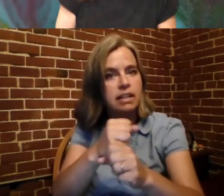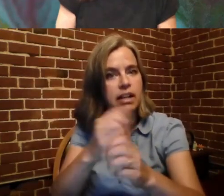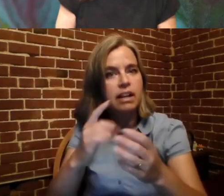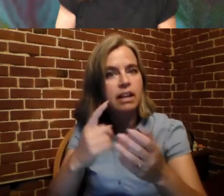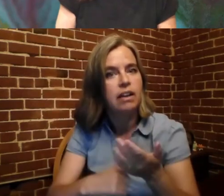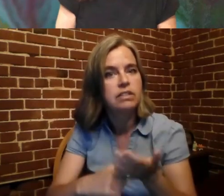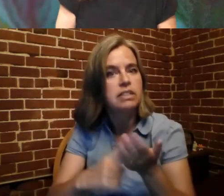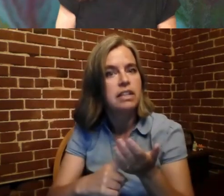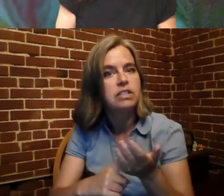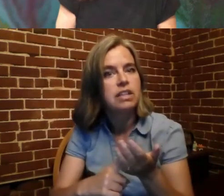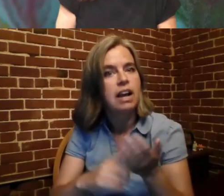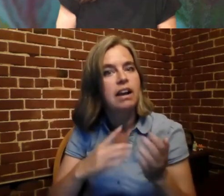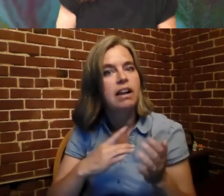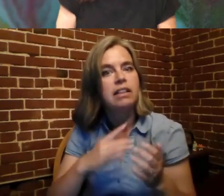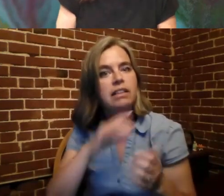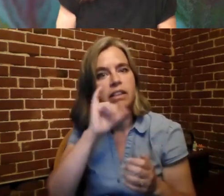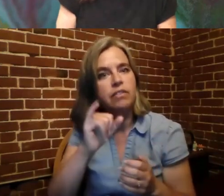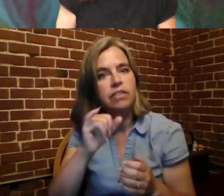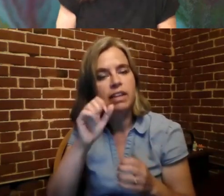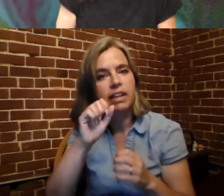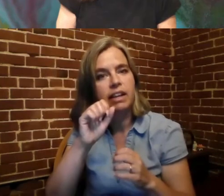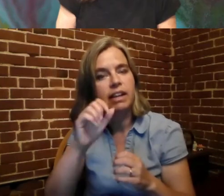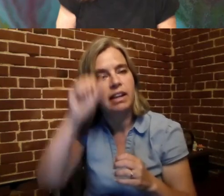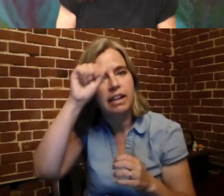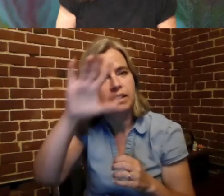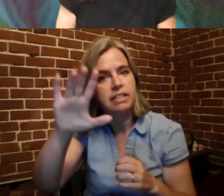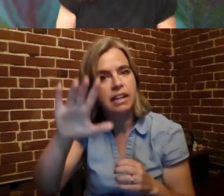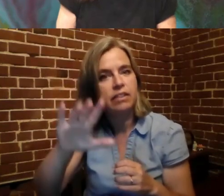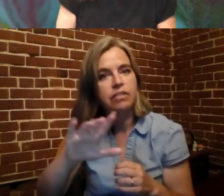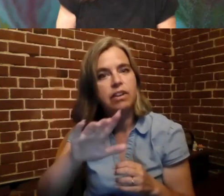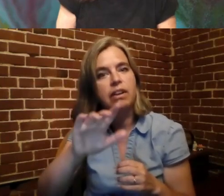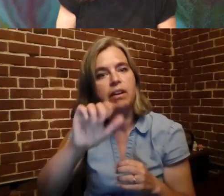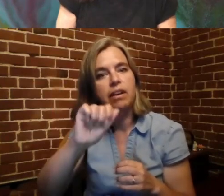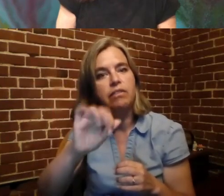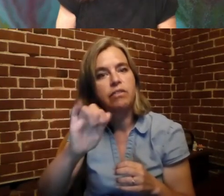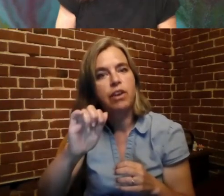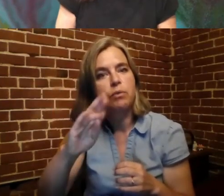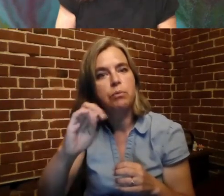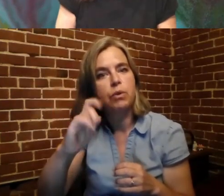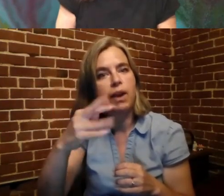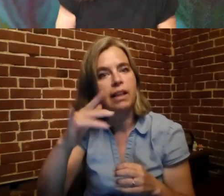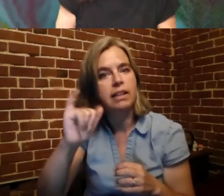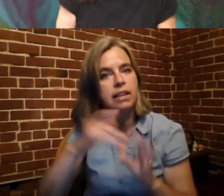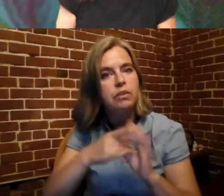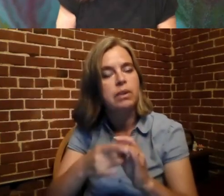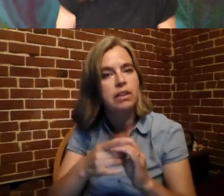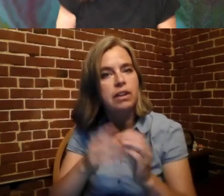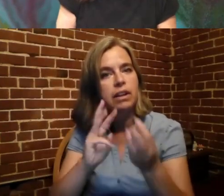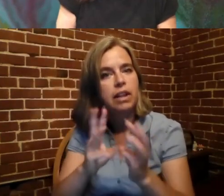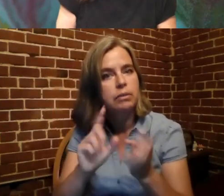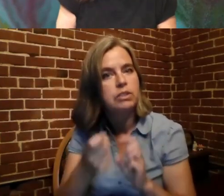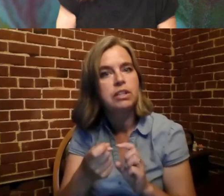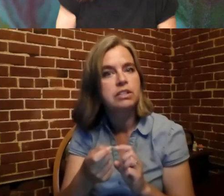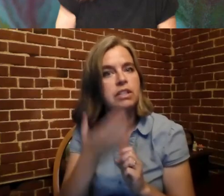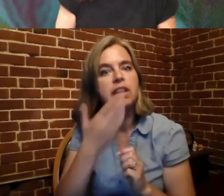insight about ephemerality as a response to climate change. So. Thank you. Well, and thank you everyone for